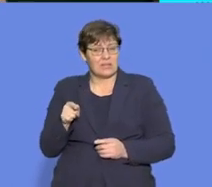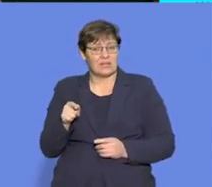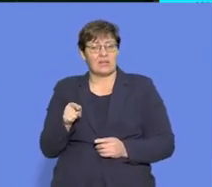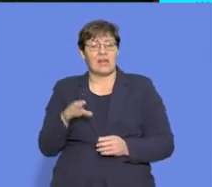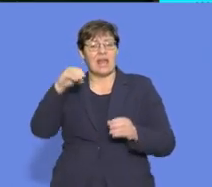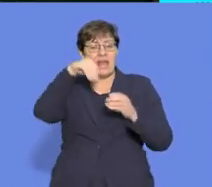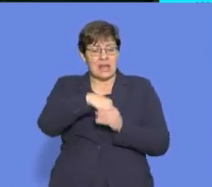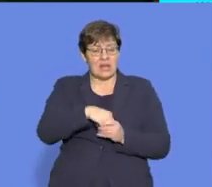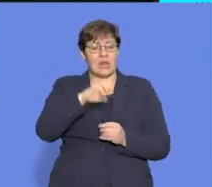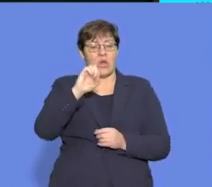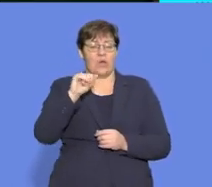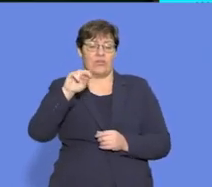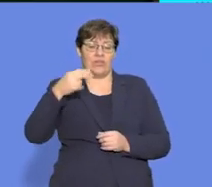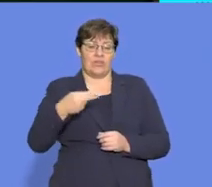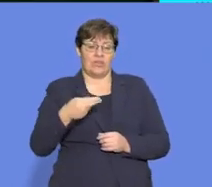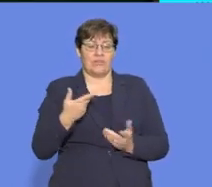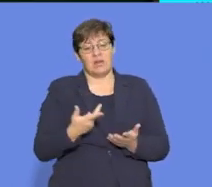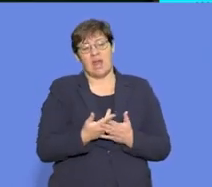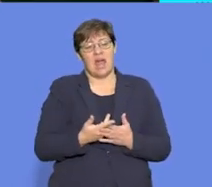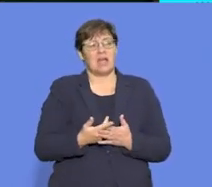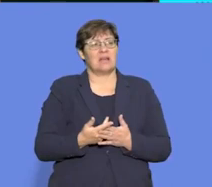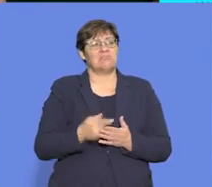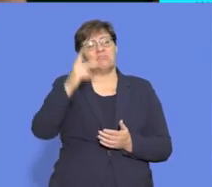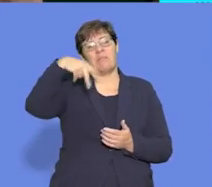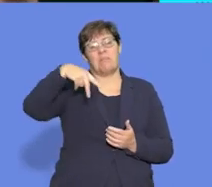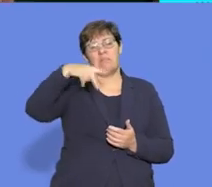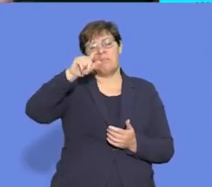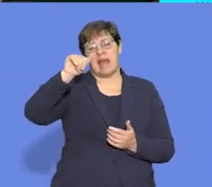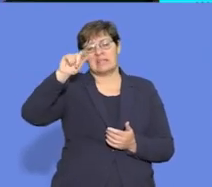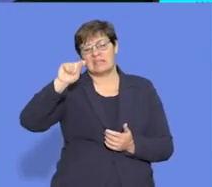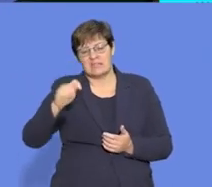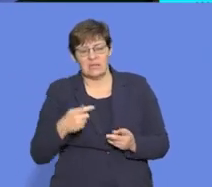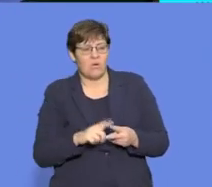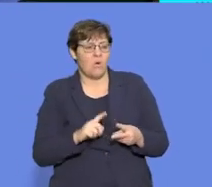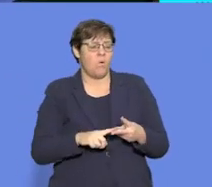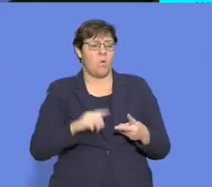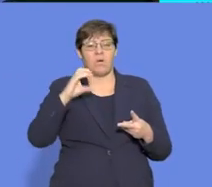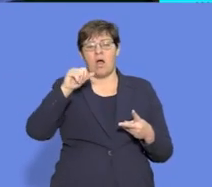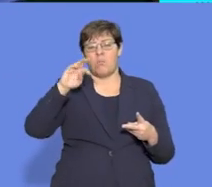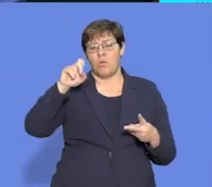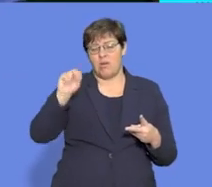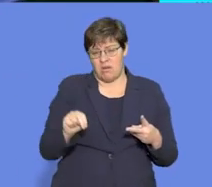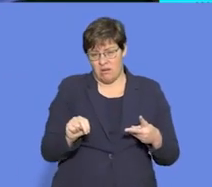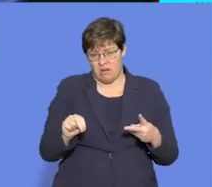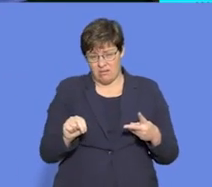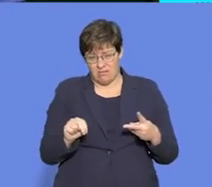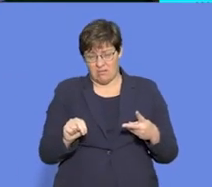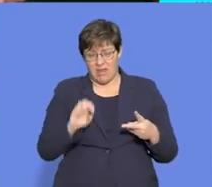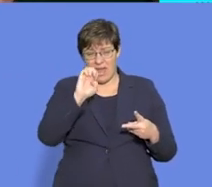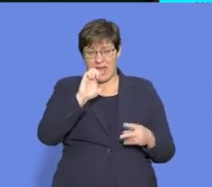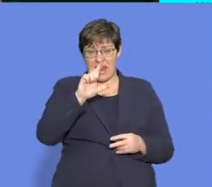you have an inert electrode, usually a platinum electrode. In some cases, it can be a carbon